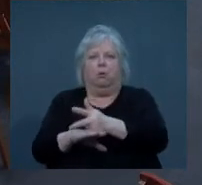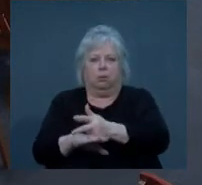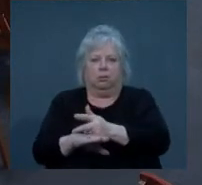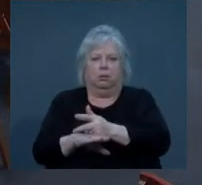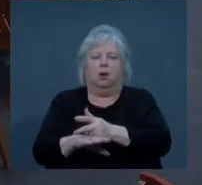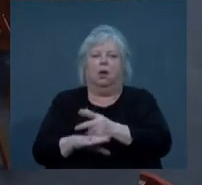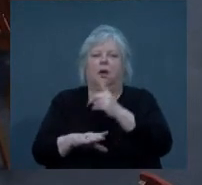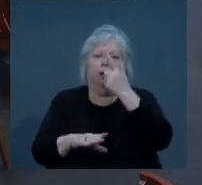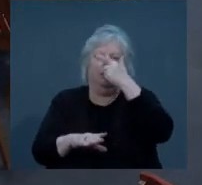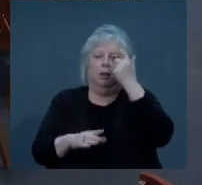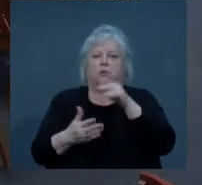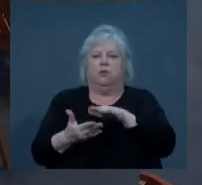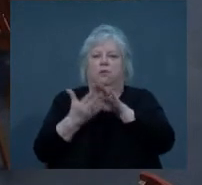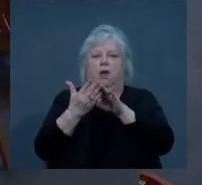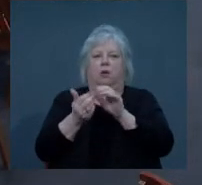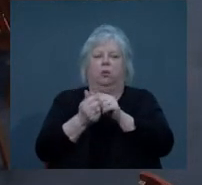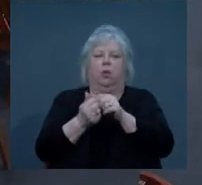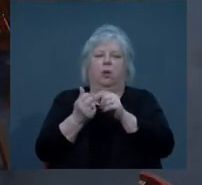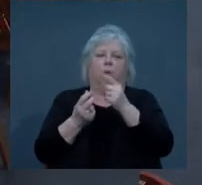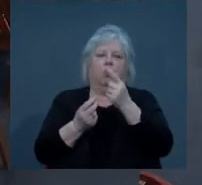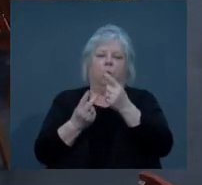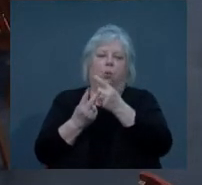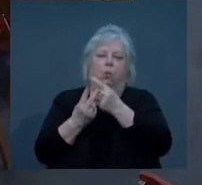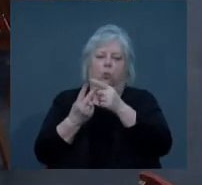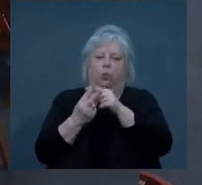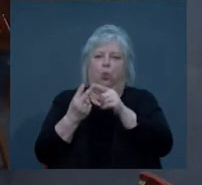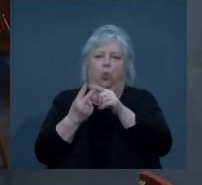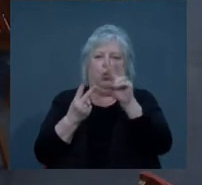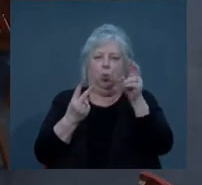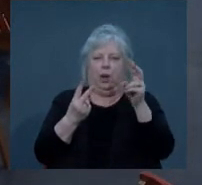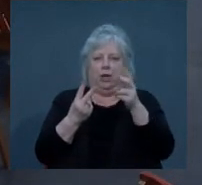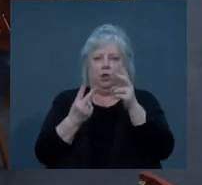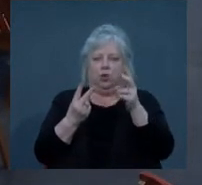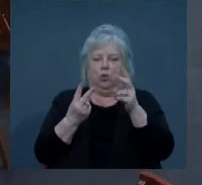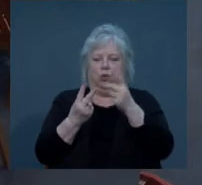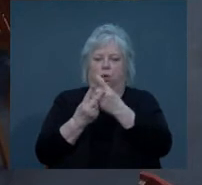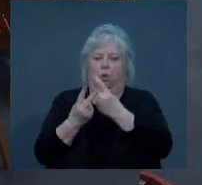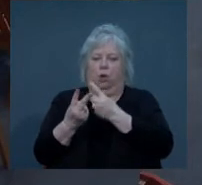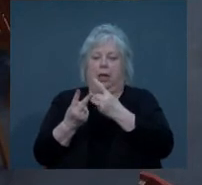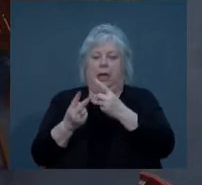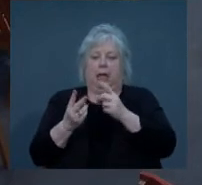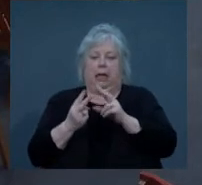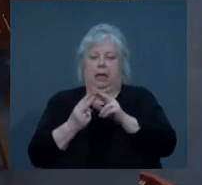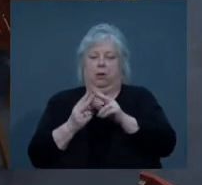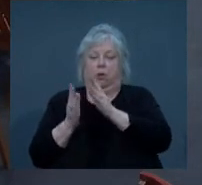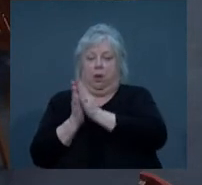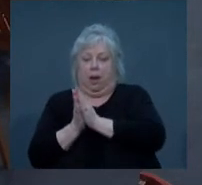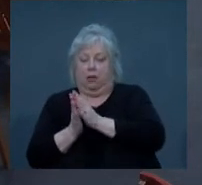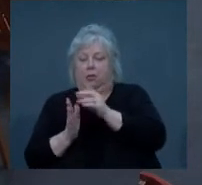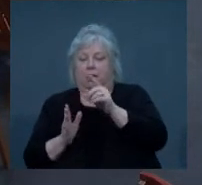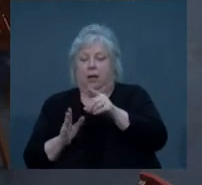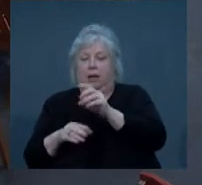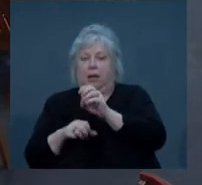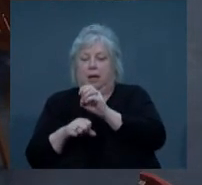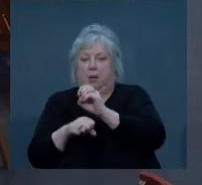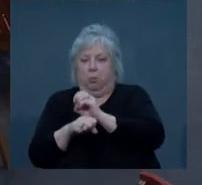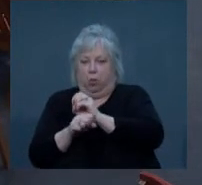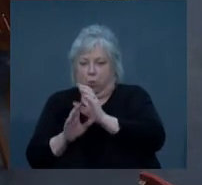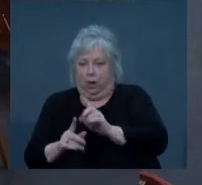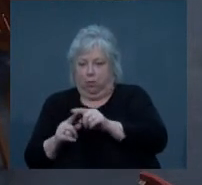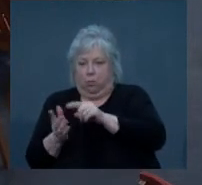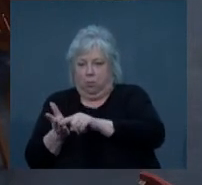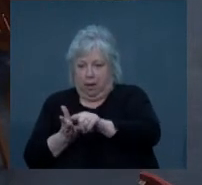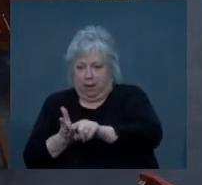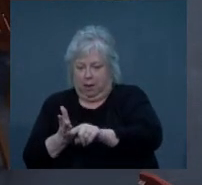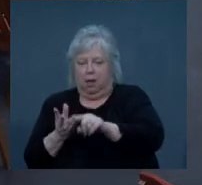two issues when you talk about locating your business downtown. You're either going to ask your employee to pay for their parking, or the